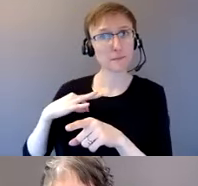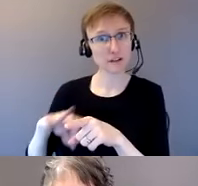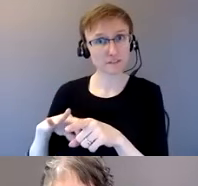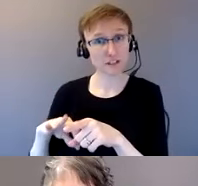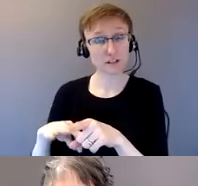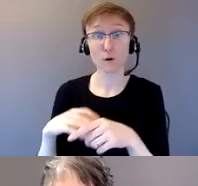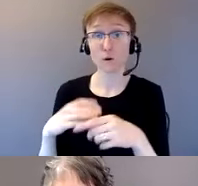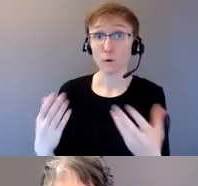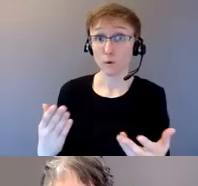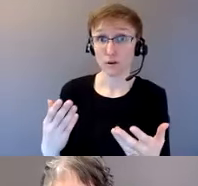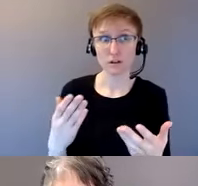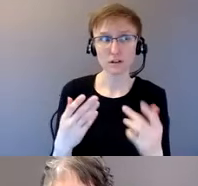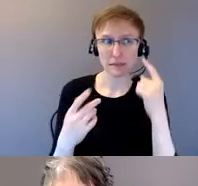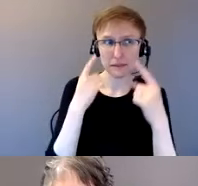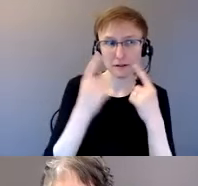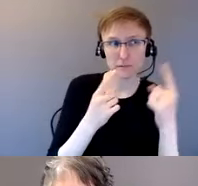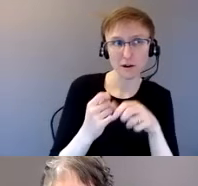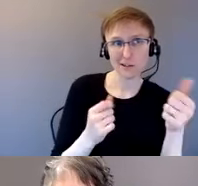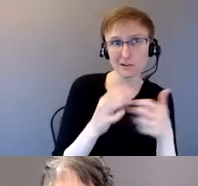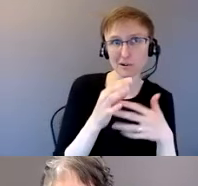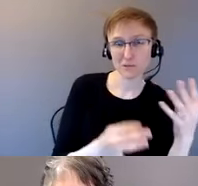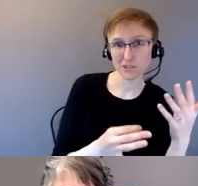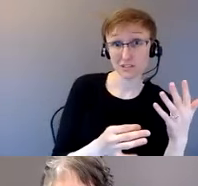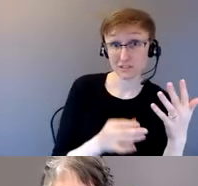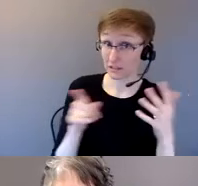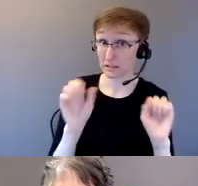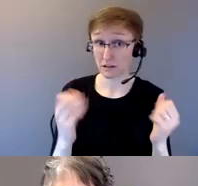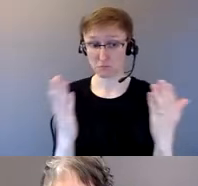for their care? So next slide, please.